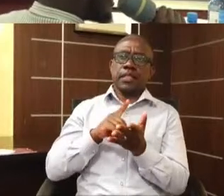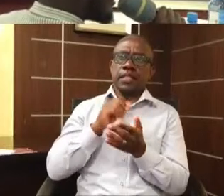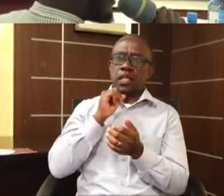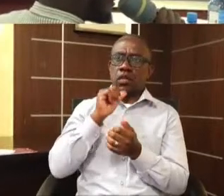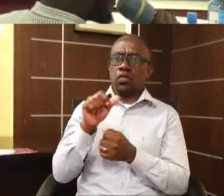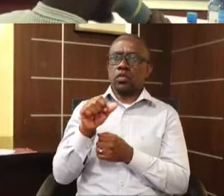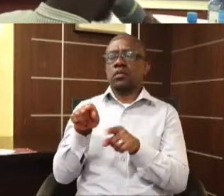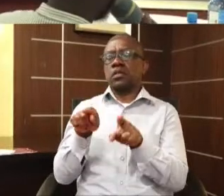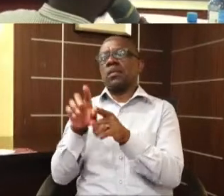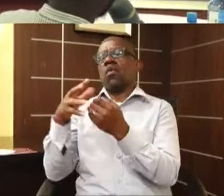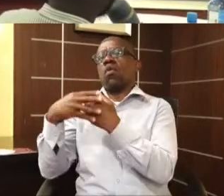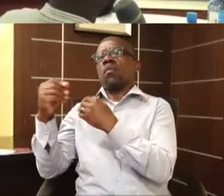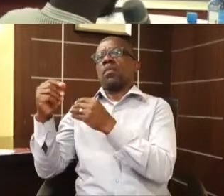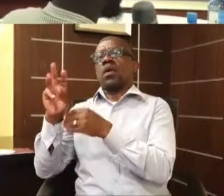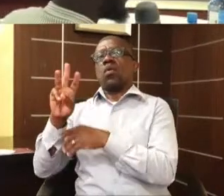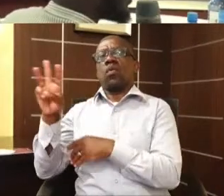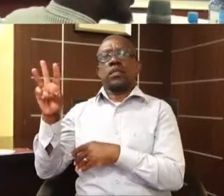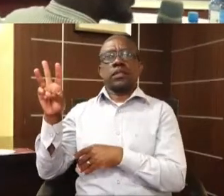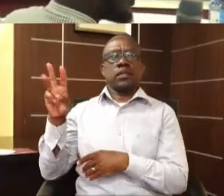Western data. Thank you.